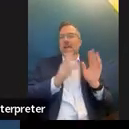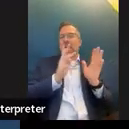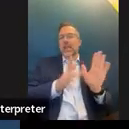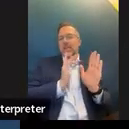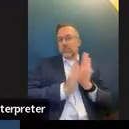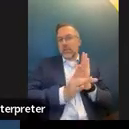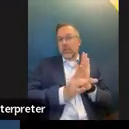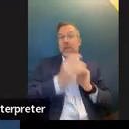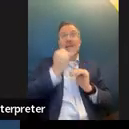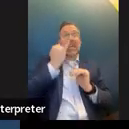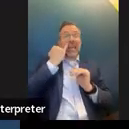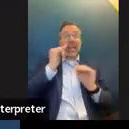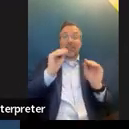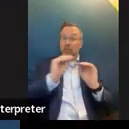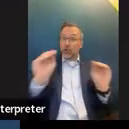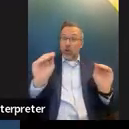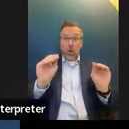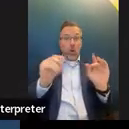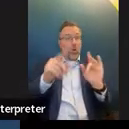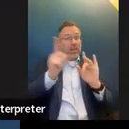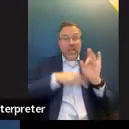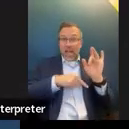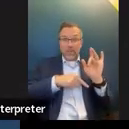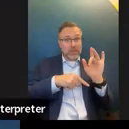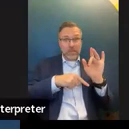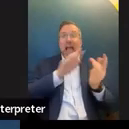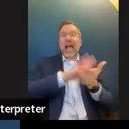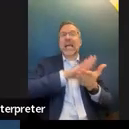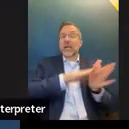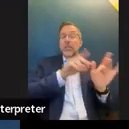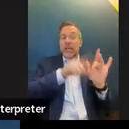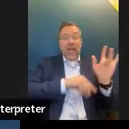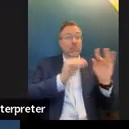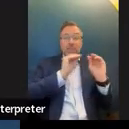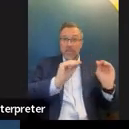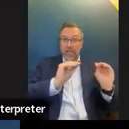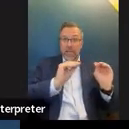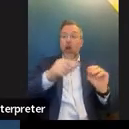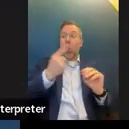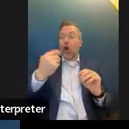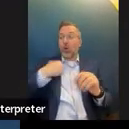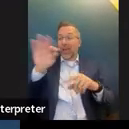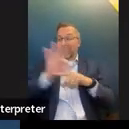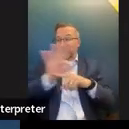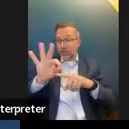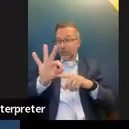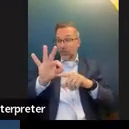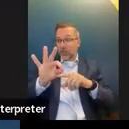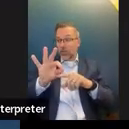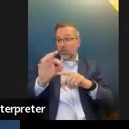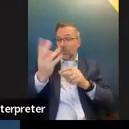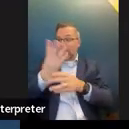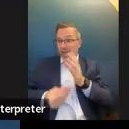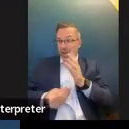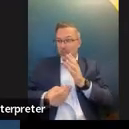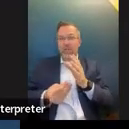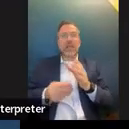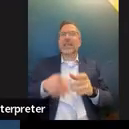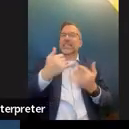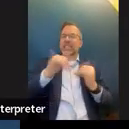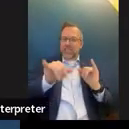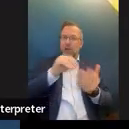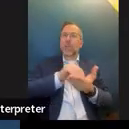any academic gaps, they only have functional gaps, put some statement in that very first present